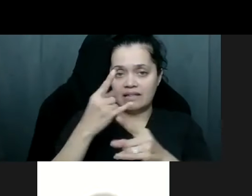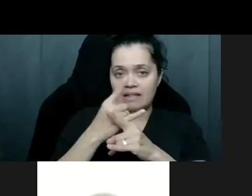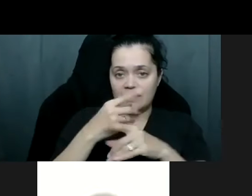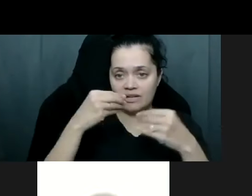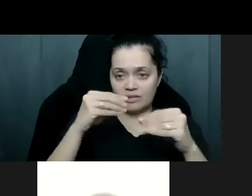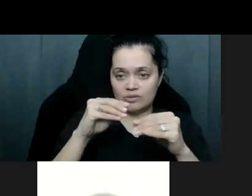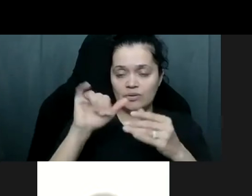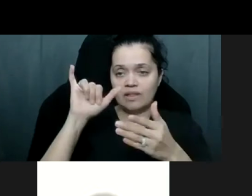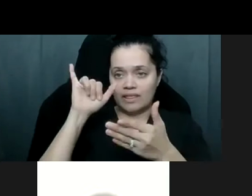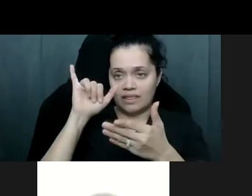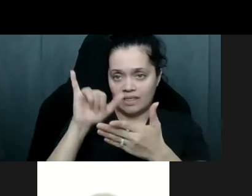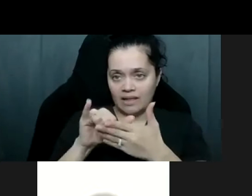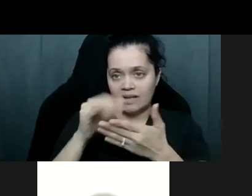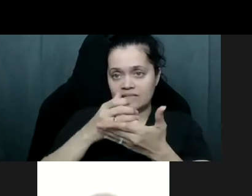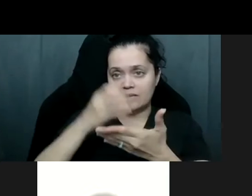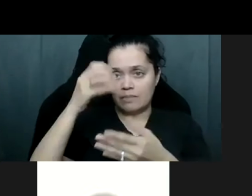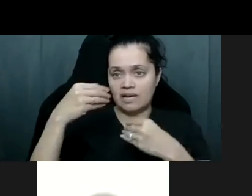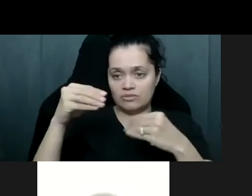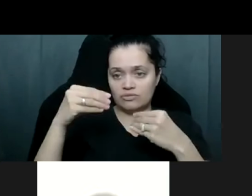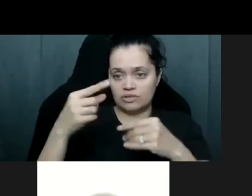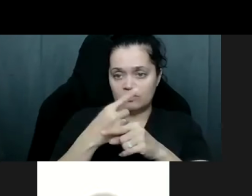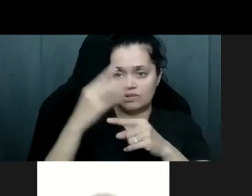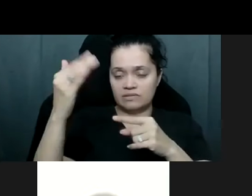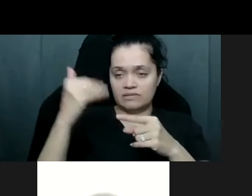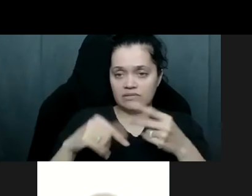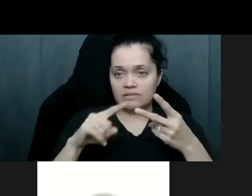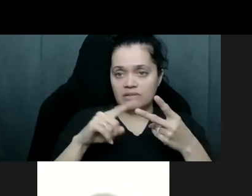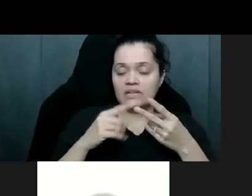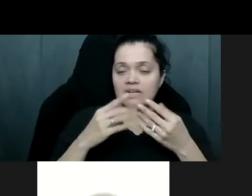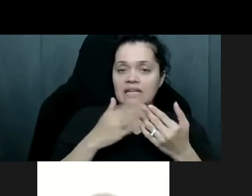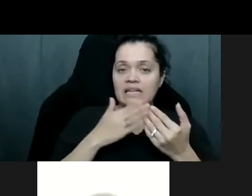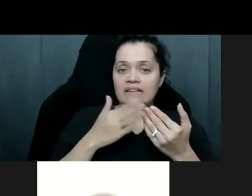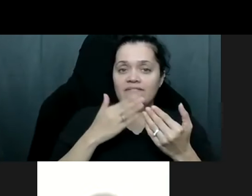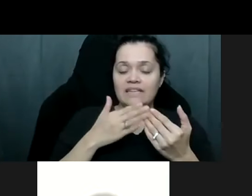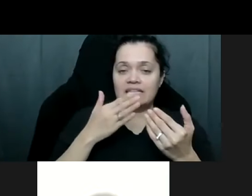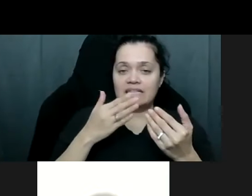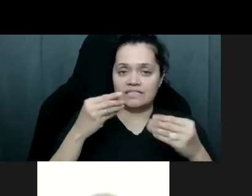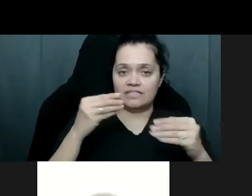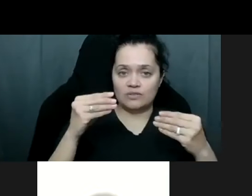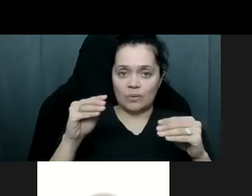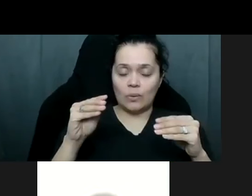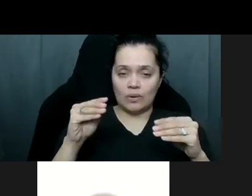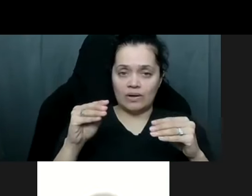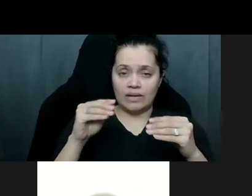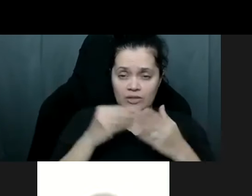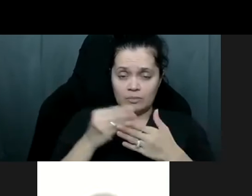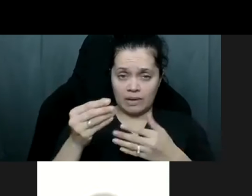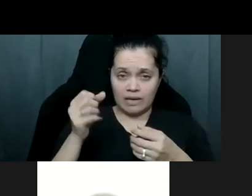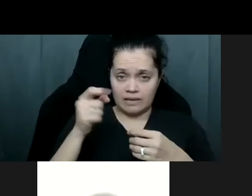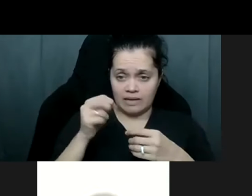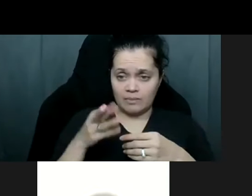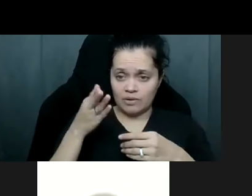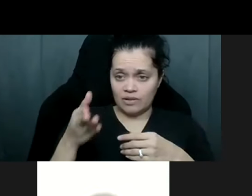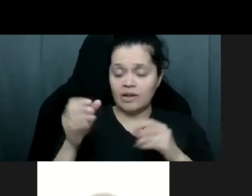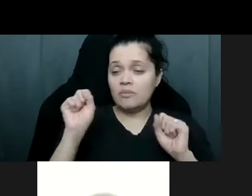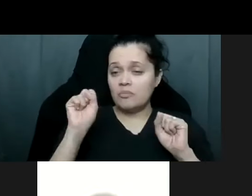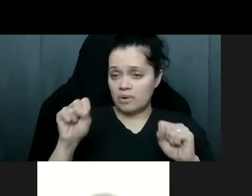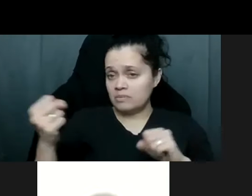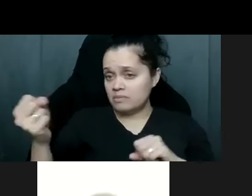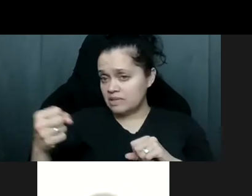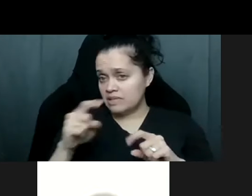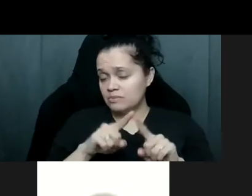bottle shop. Okay. The convenience store, could you buy an amber there? Well, probably,